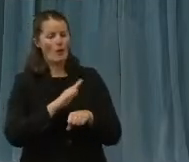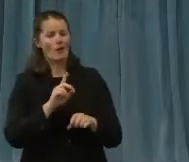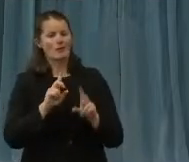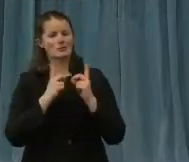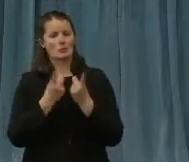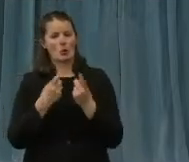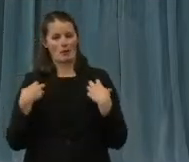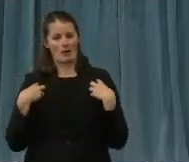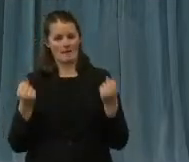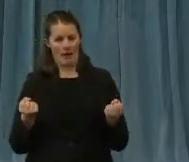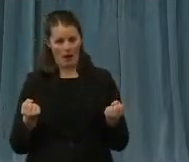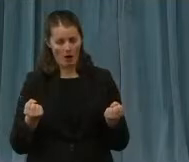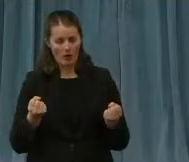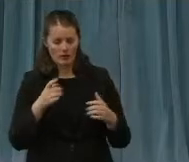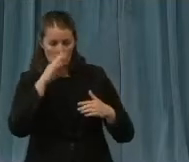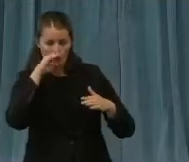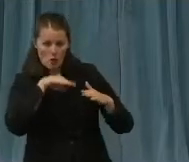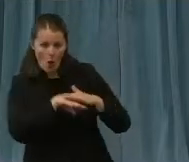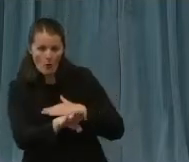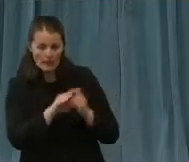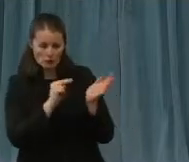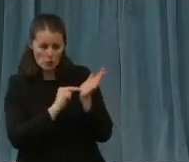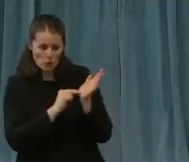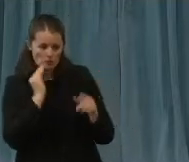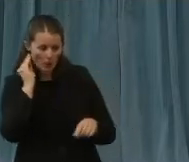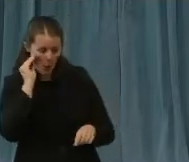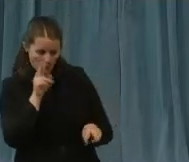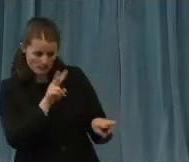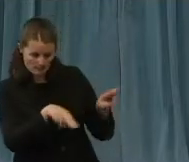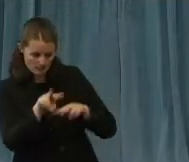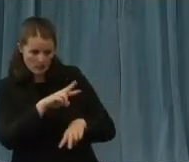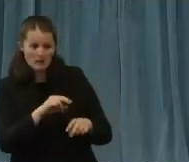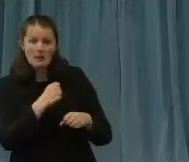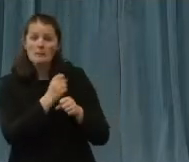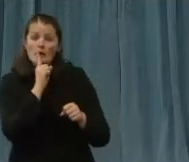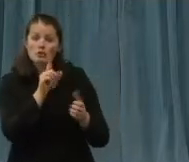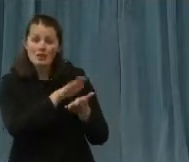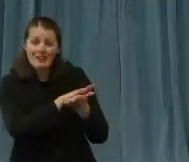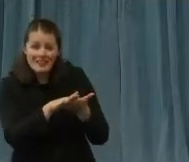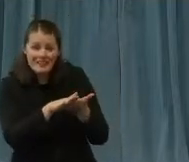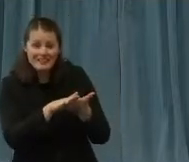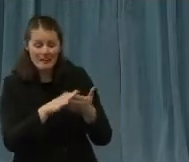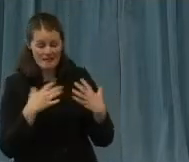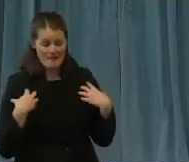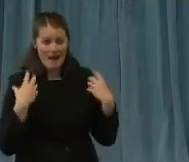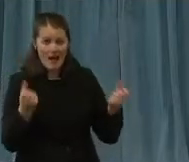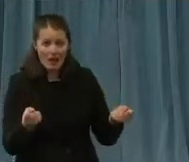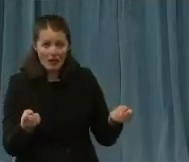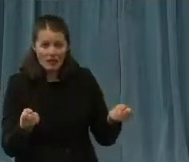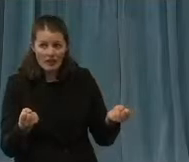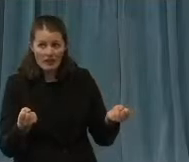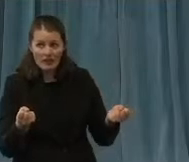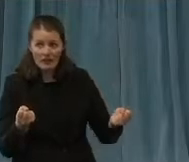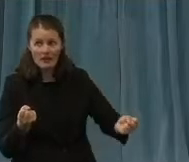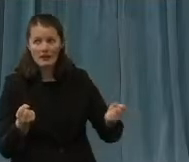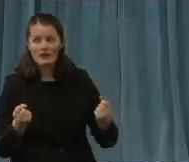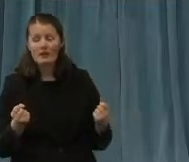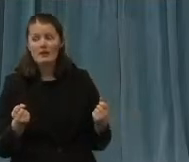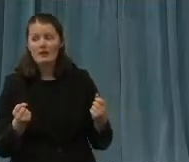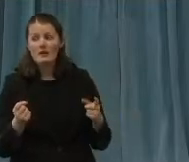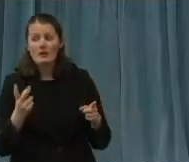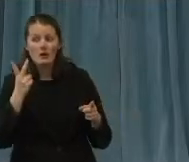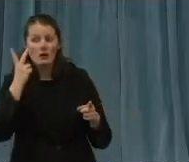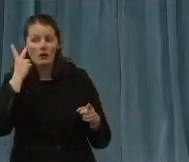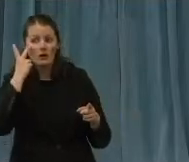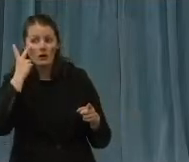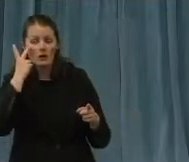the investigators and kind of doing a spot checks to make sure that they're clean, that they're healthy, and in the event that we would see a cluster, we have